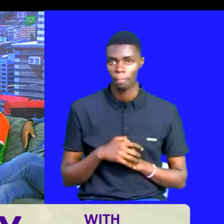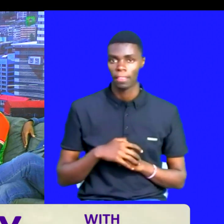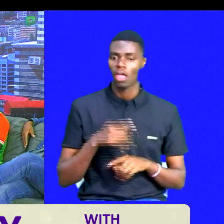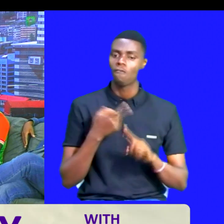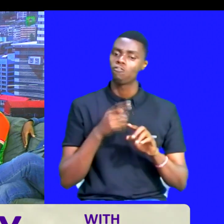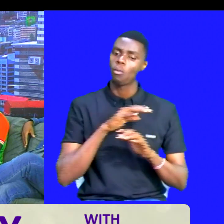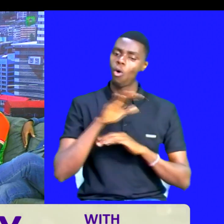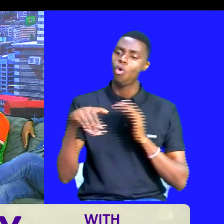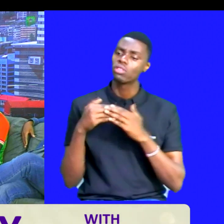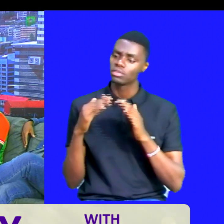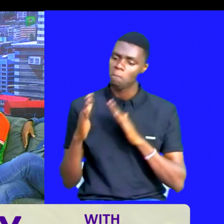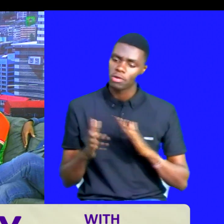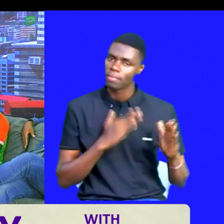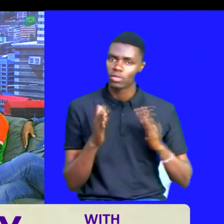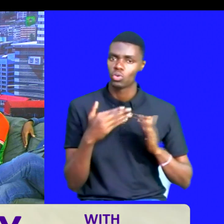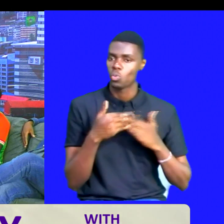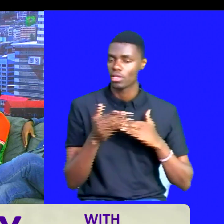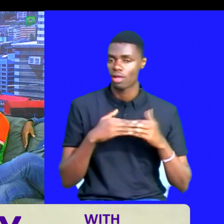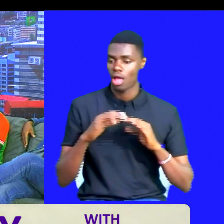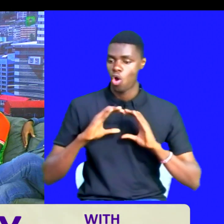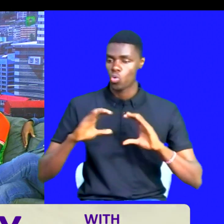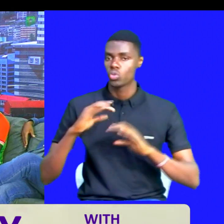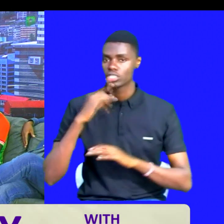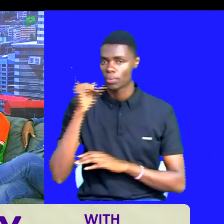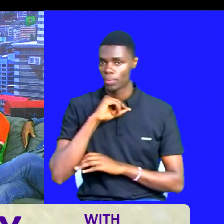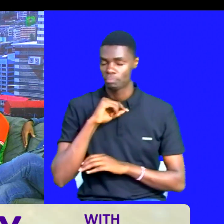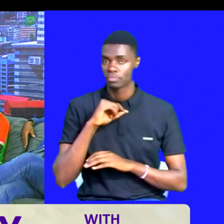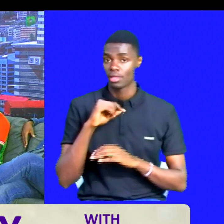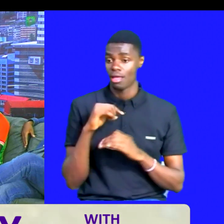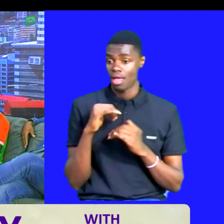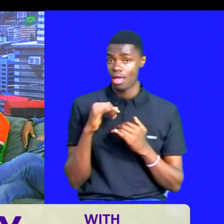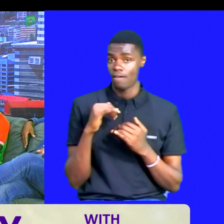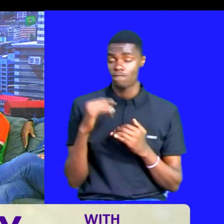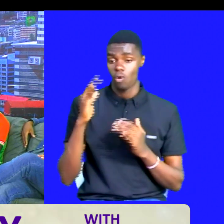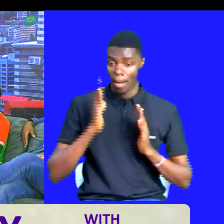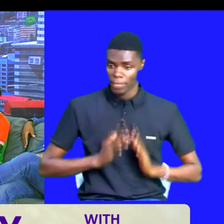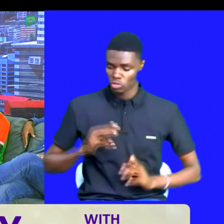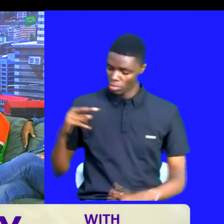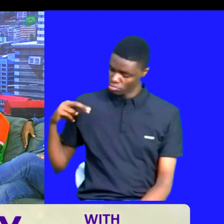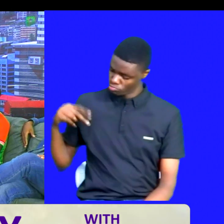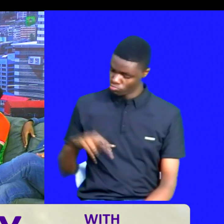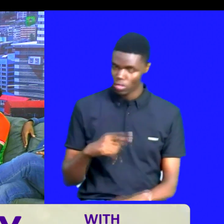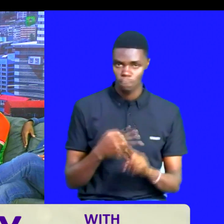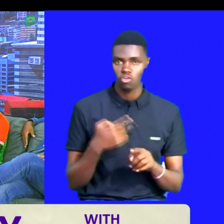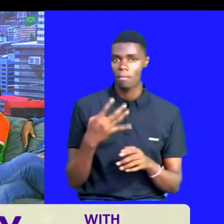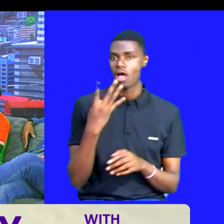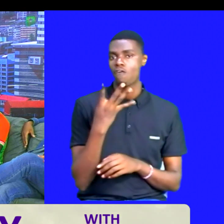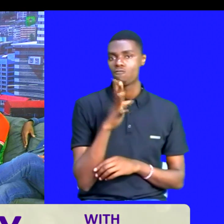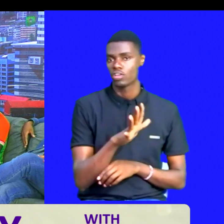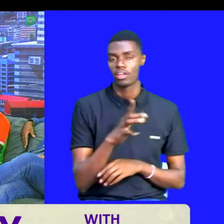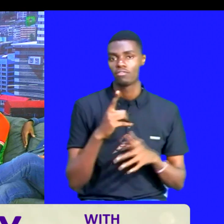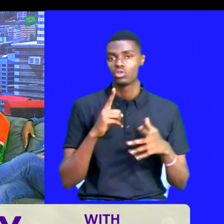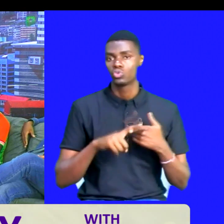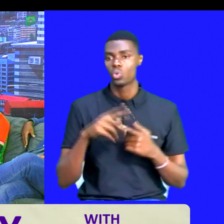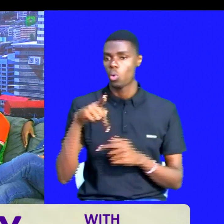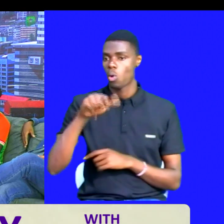all this, you know, the preparations. Just let Coach Amesema. It takes time, you know, from someone walking from, you know, for example, Githurai to Parklands and all that. As a